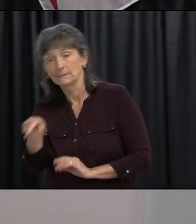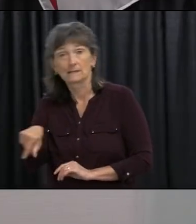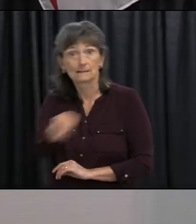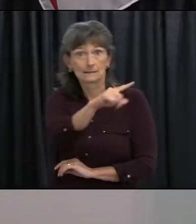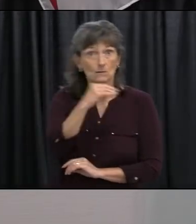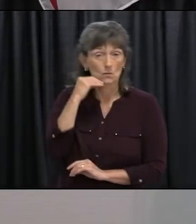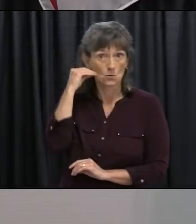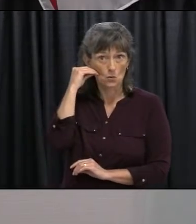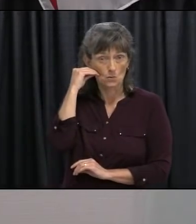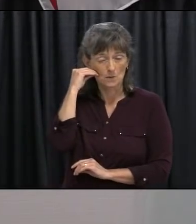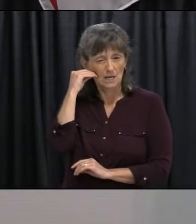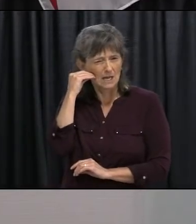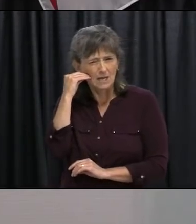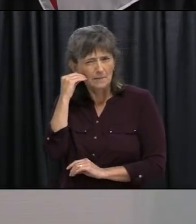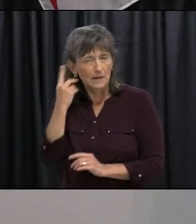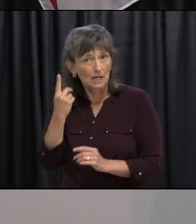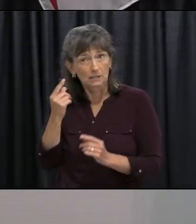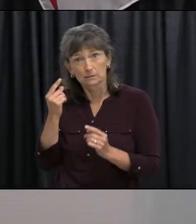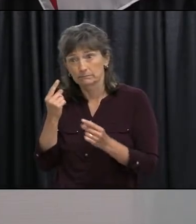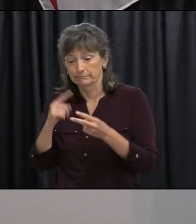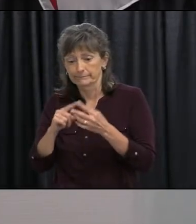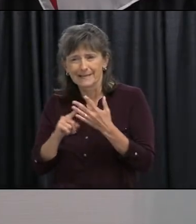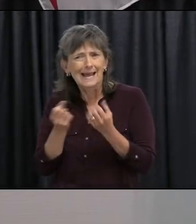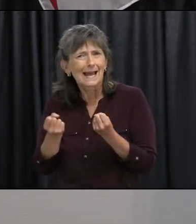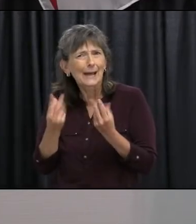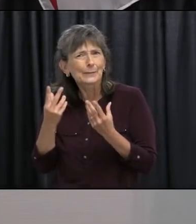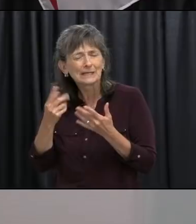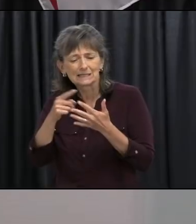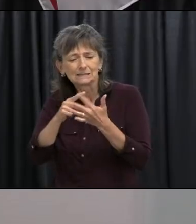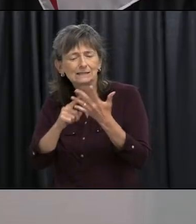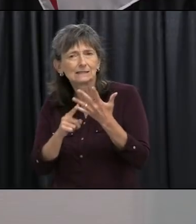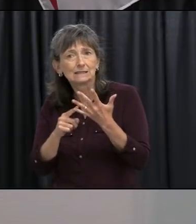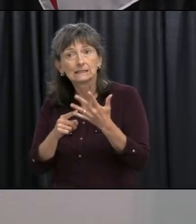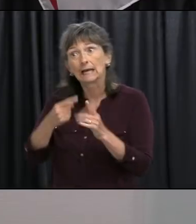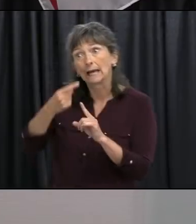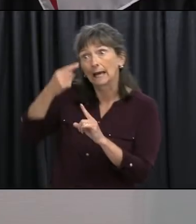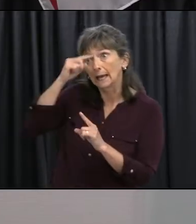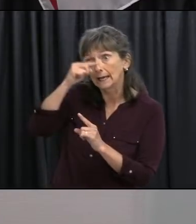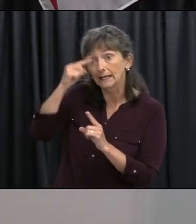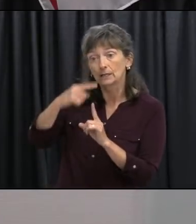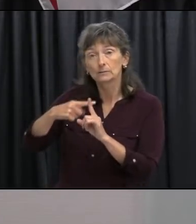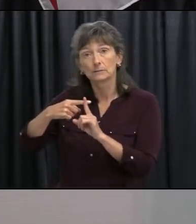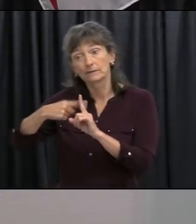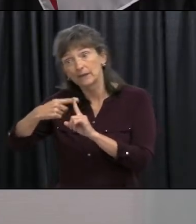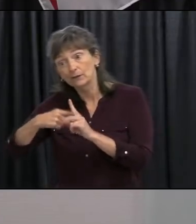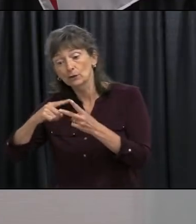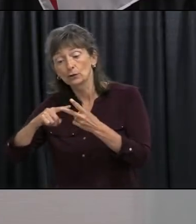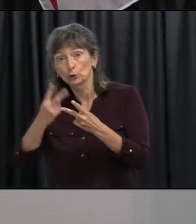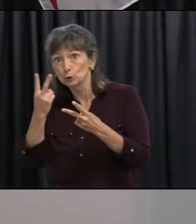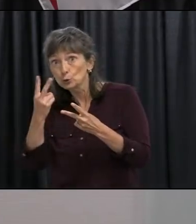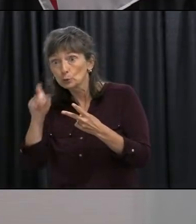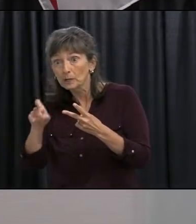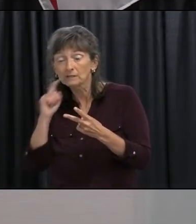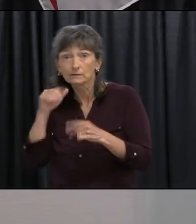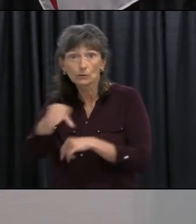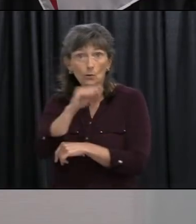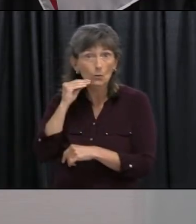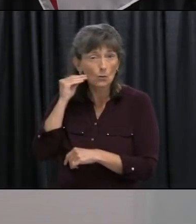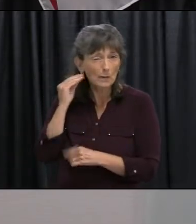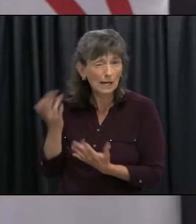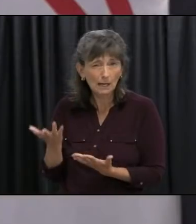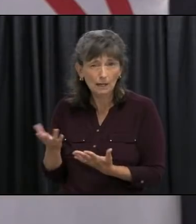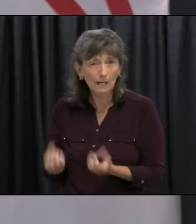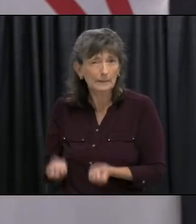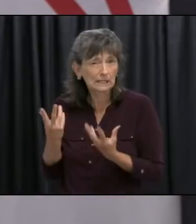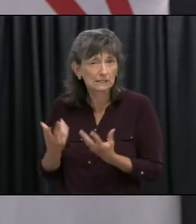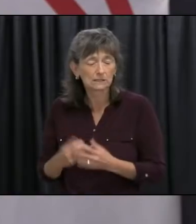symptoms? Is it just one symptom? Is it a headache plus a fever? Can you give me some more detail on that? Yeah, so when you look at any symptoms that are